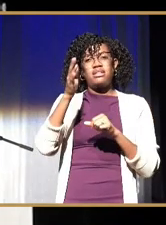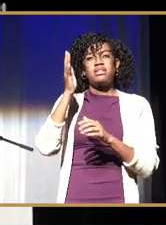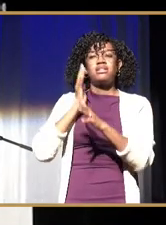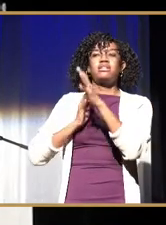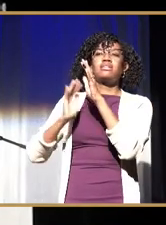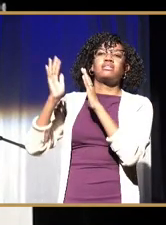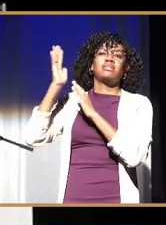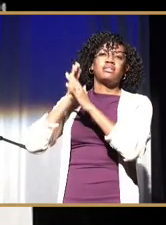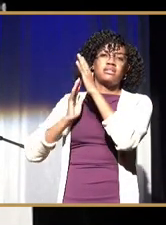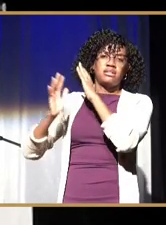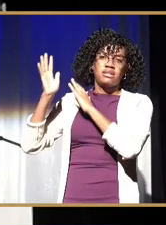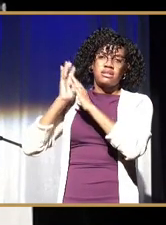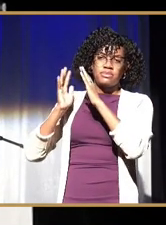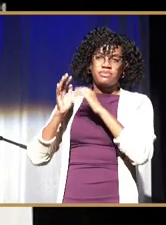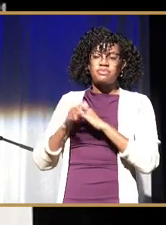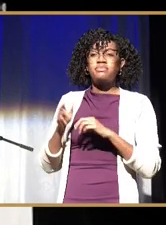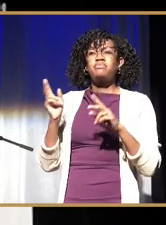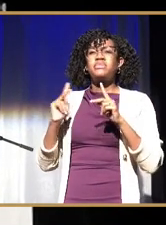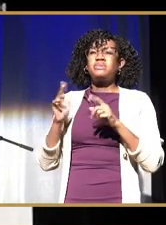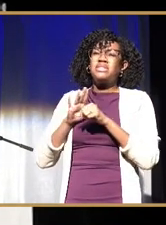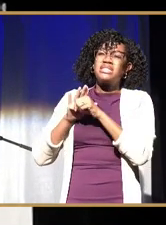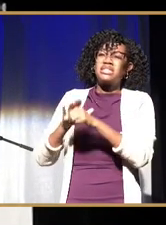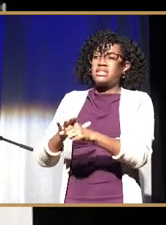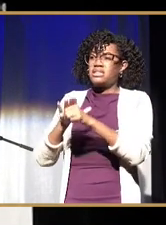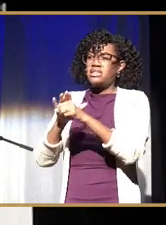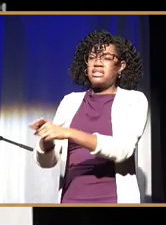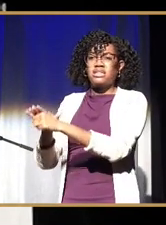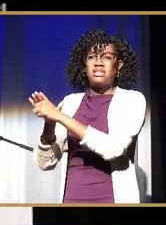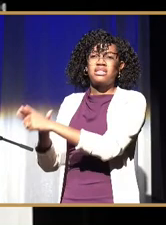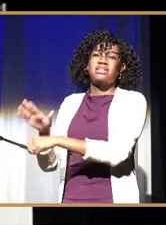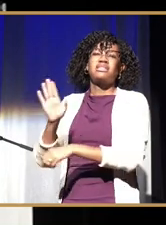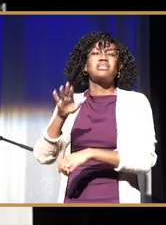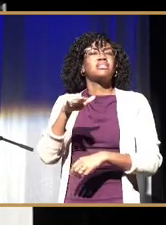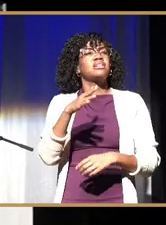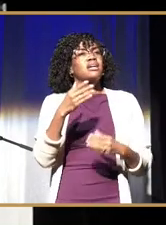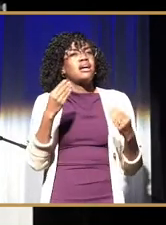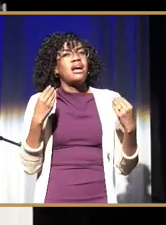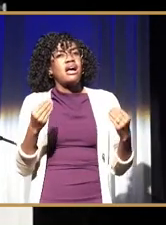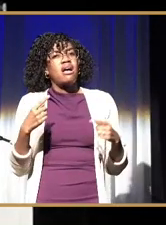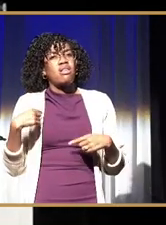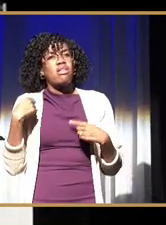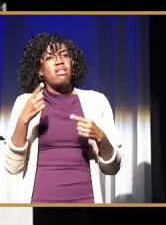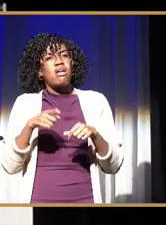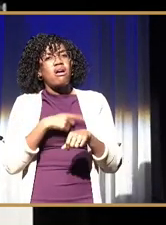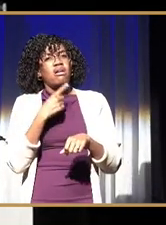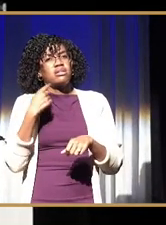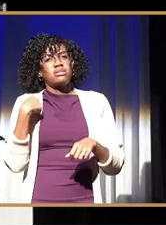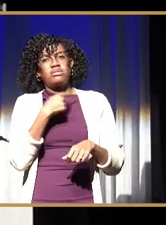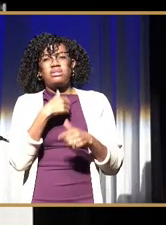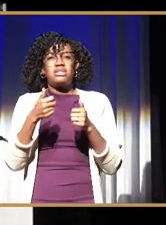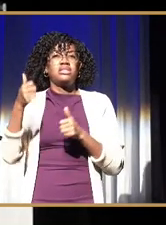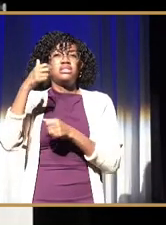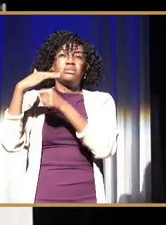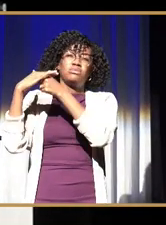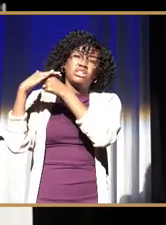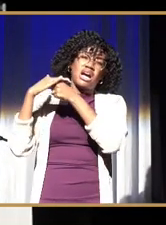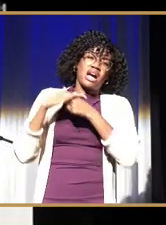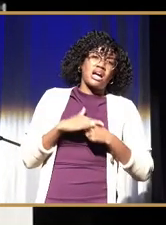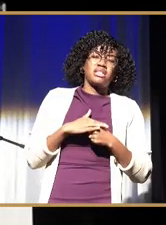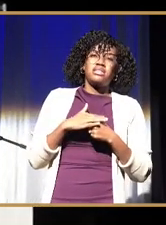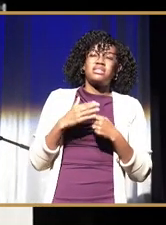did, subjugated people are asking, how long will Pharaoh oppress us?